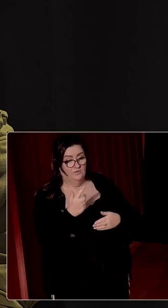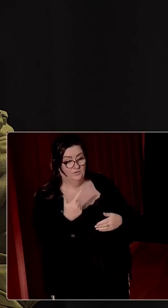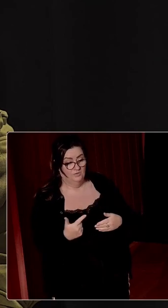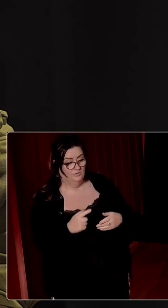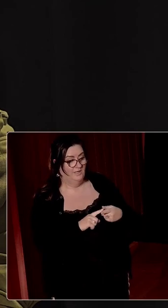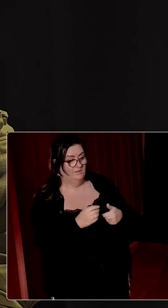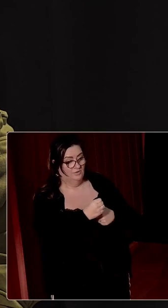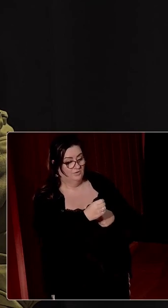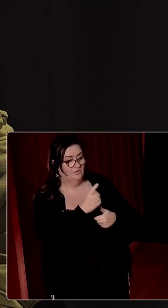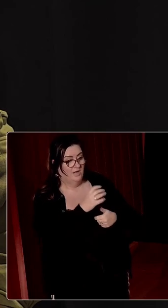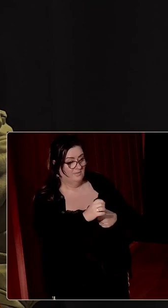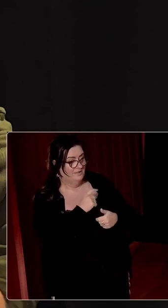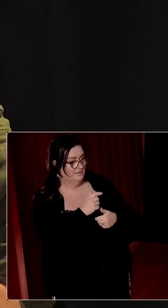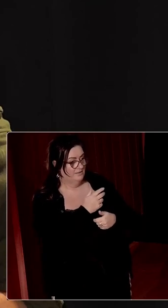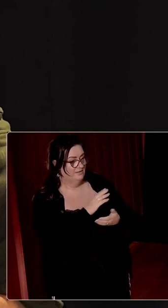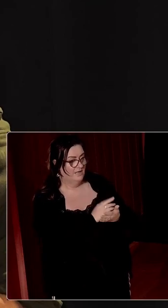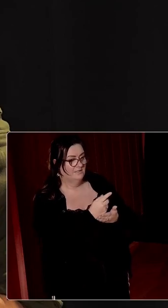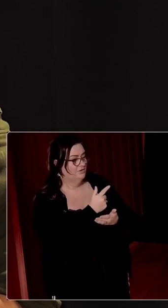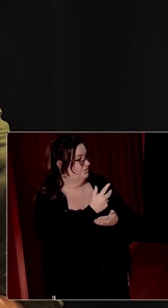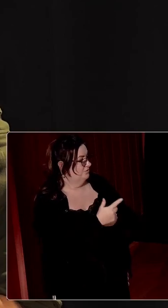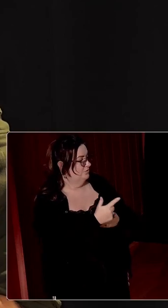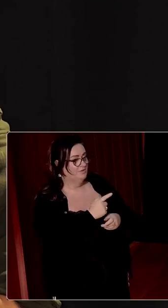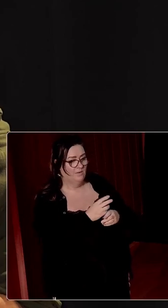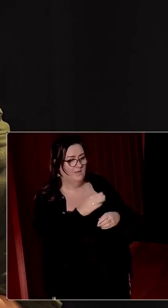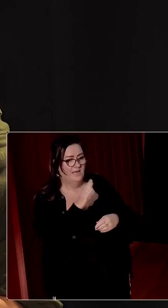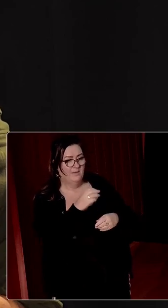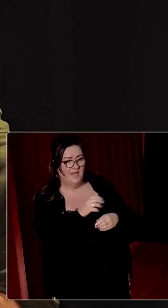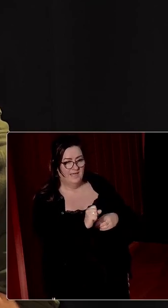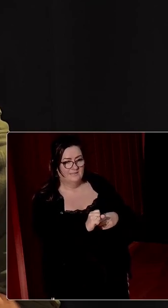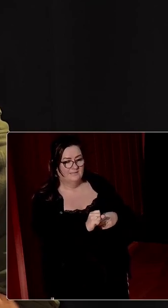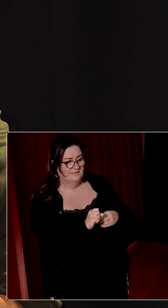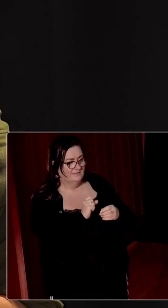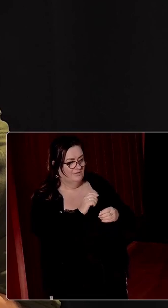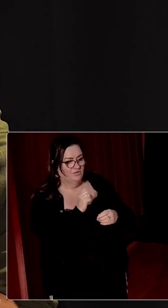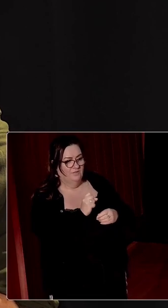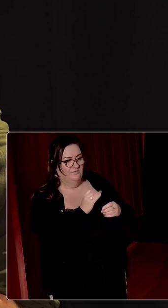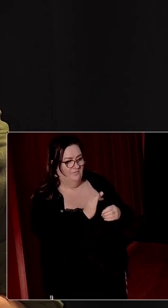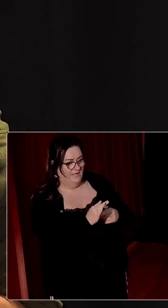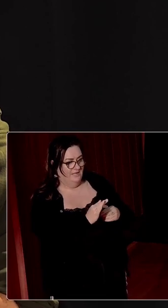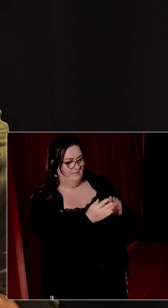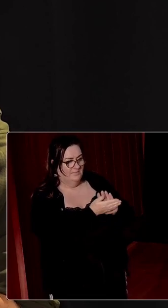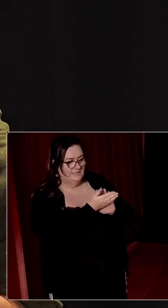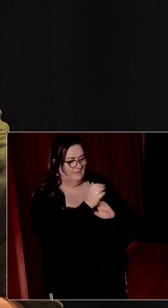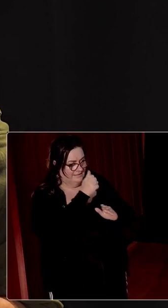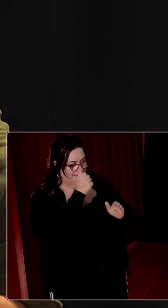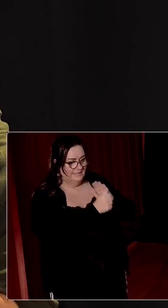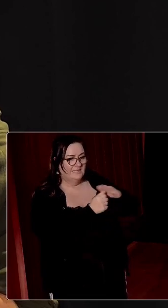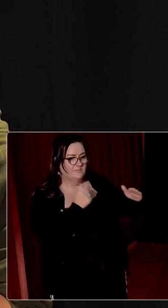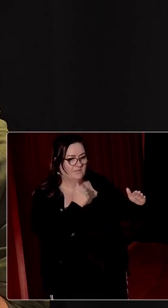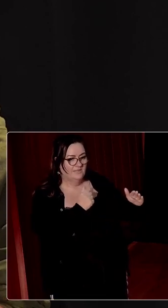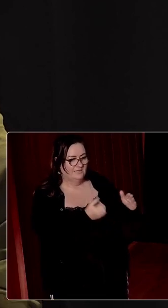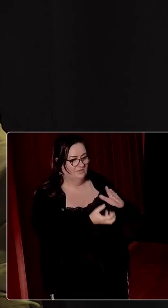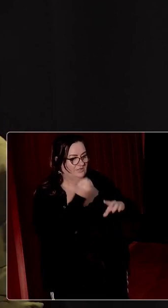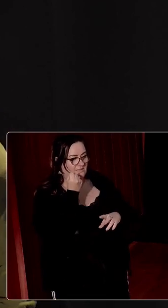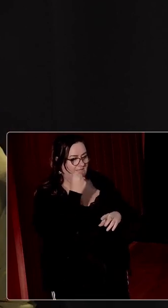'Brolcon, 1932. Isn't that when Fianna Fáil and Le Mans applied Griffith's Sinn Féin economic policies, building on the experience of success